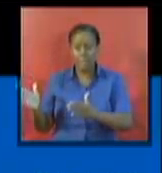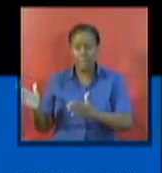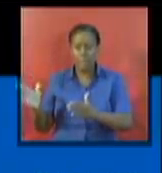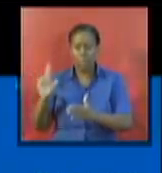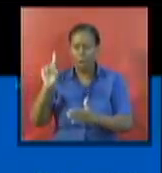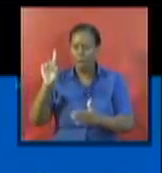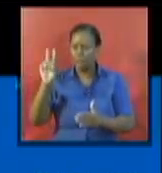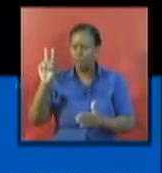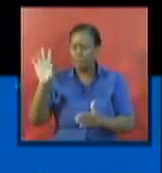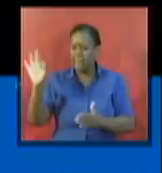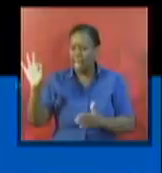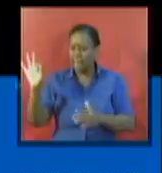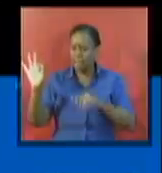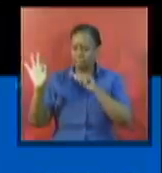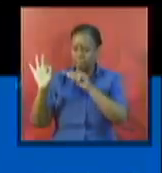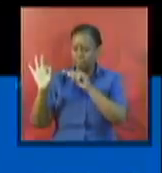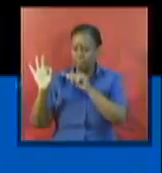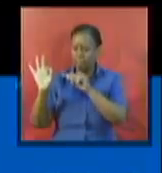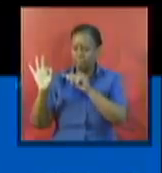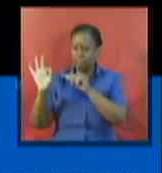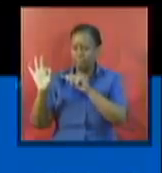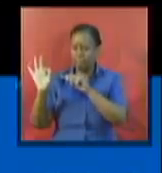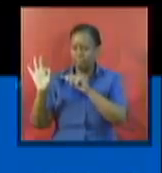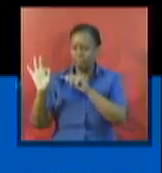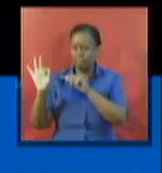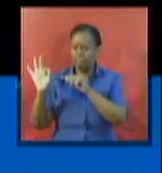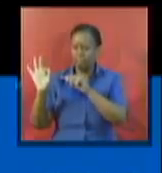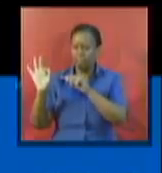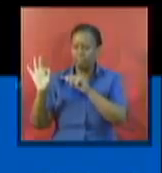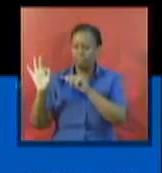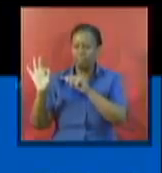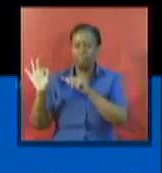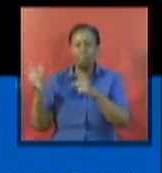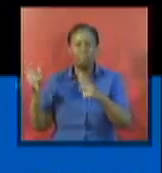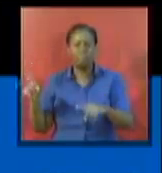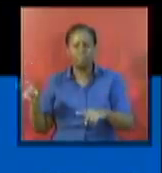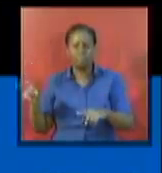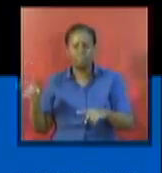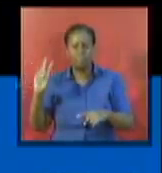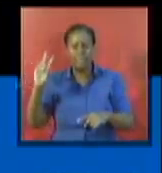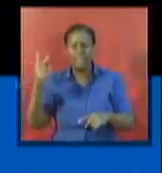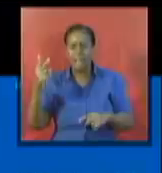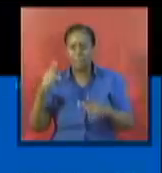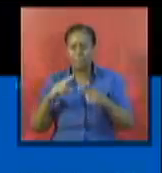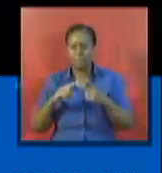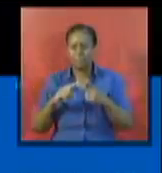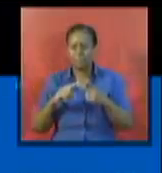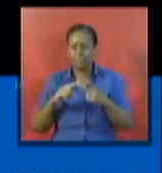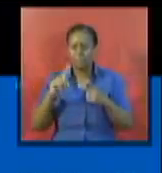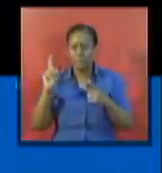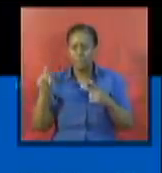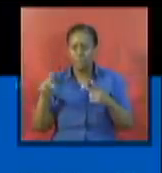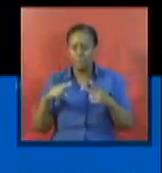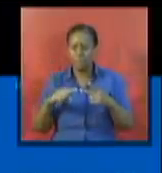had contracted, etc., and where the person now? And my second question has to do with bed